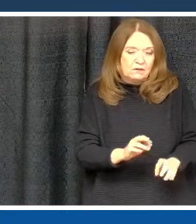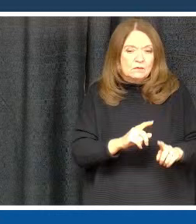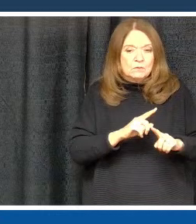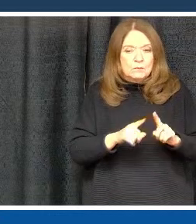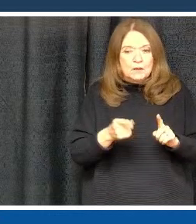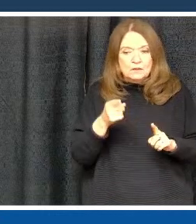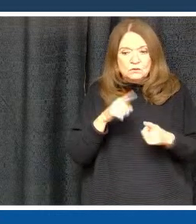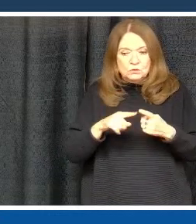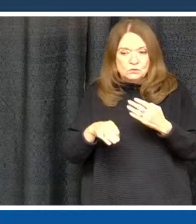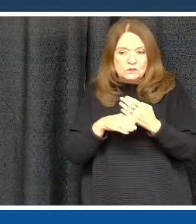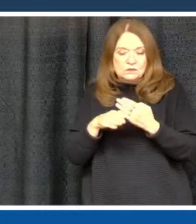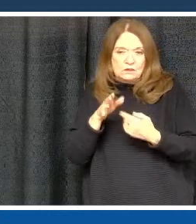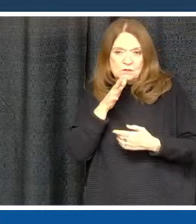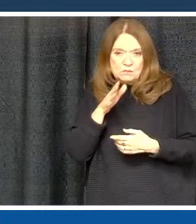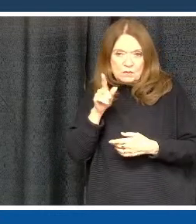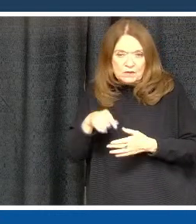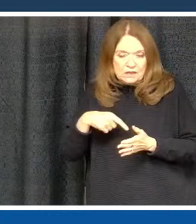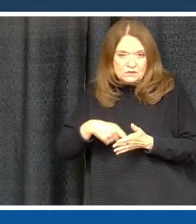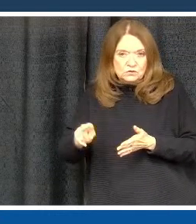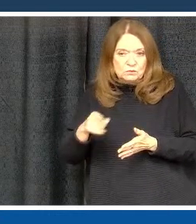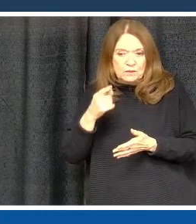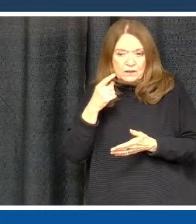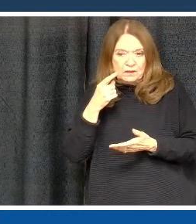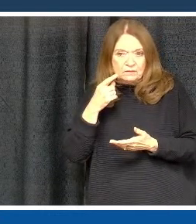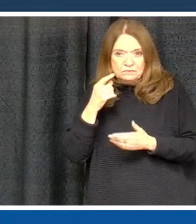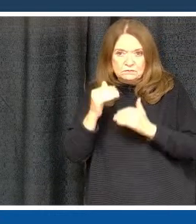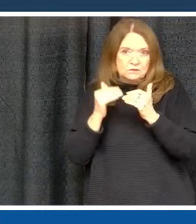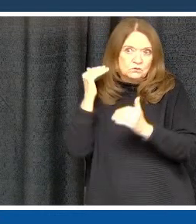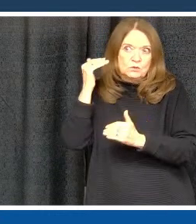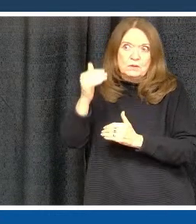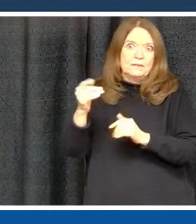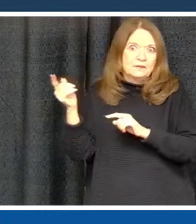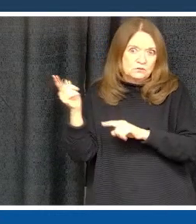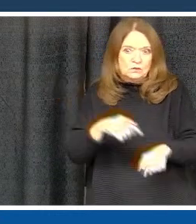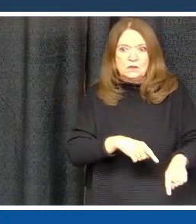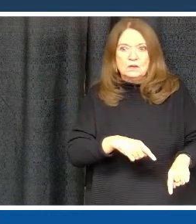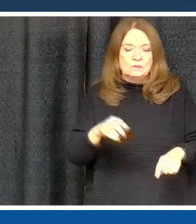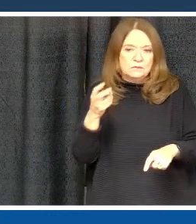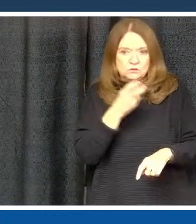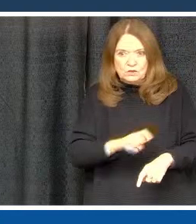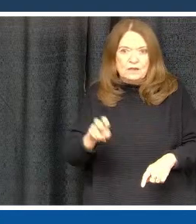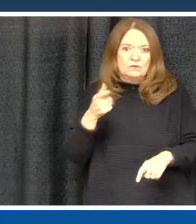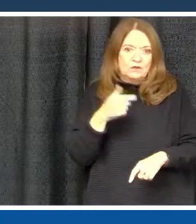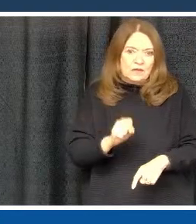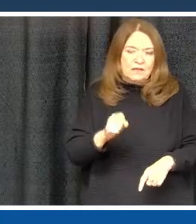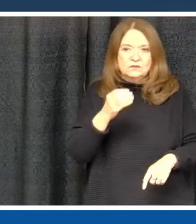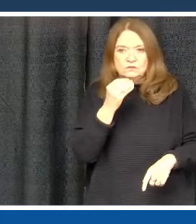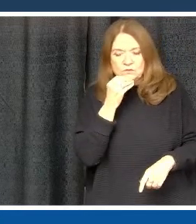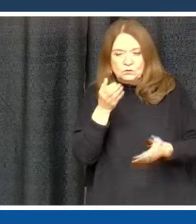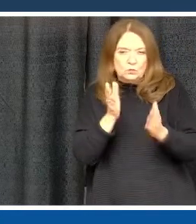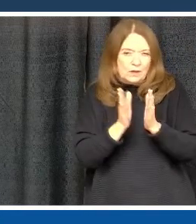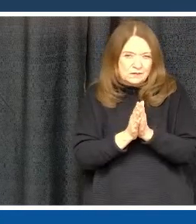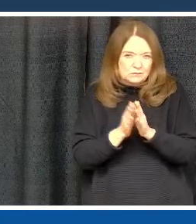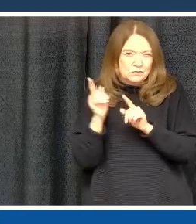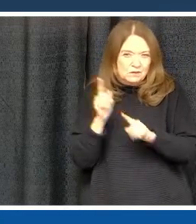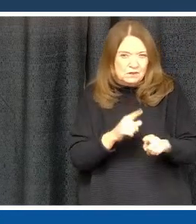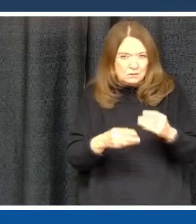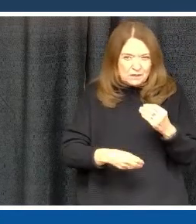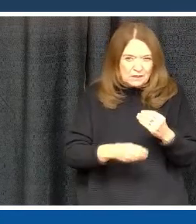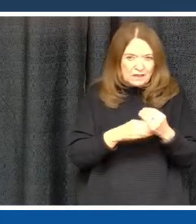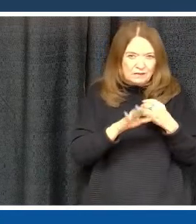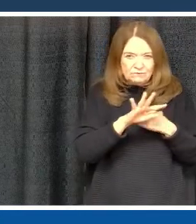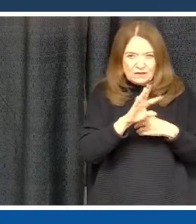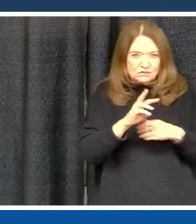to the soccer mom that has to pay the exorbitant amount to come play in these tournaments, travel, gas, food, we're asking them to come out another $5 or